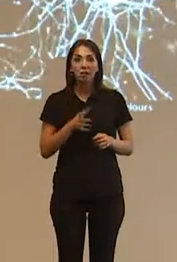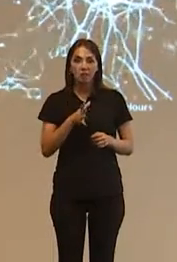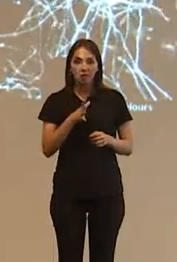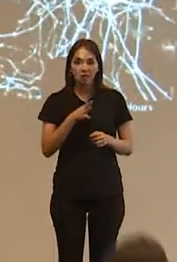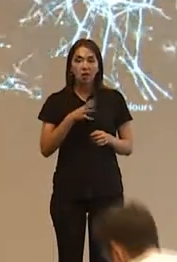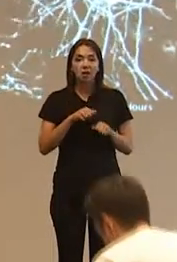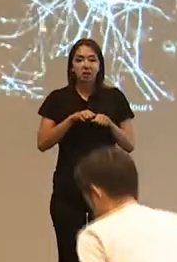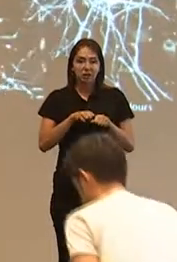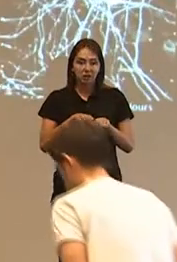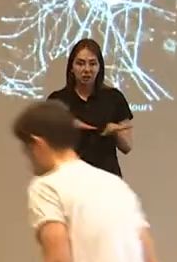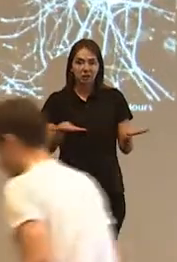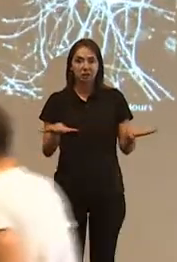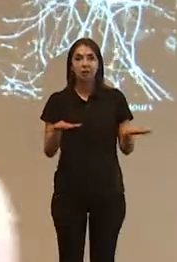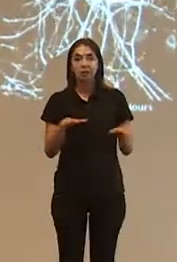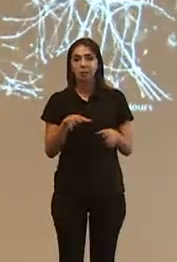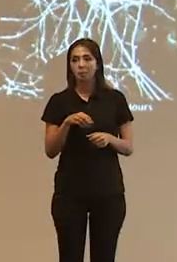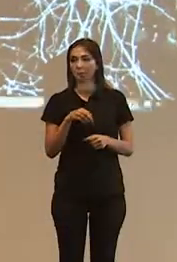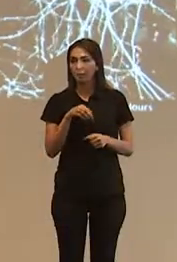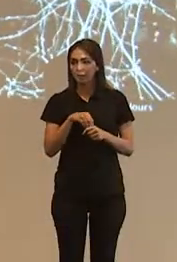interconnectedness